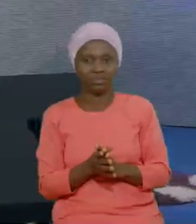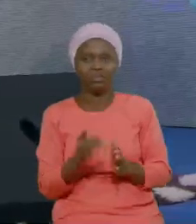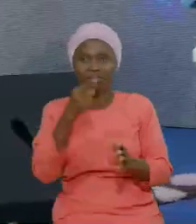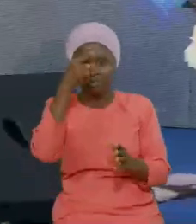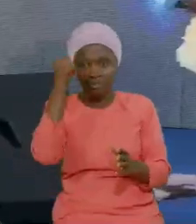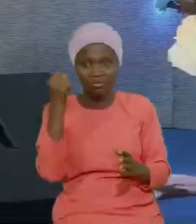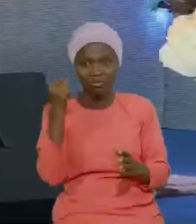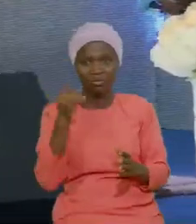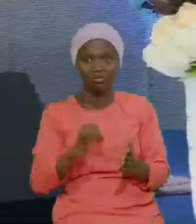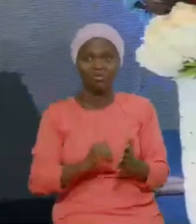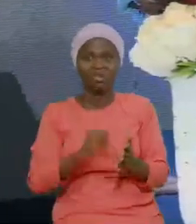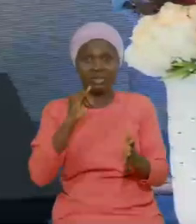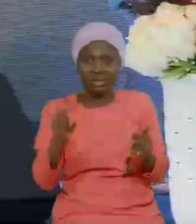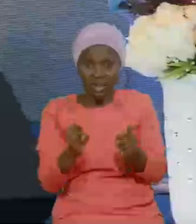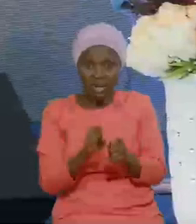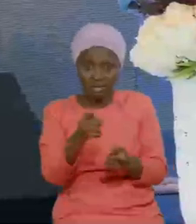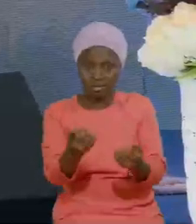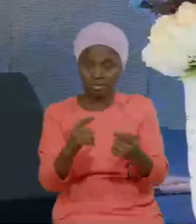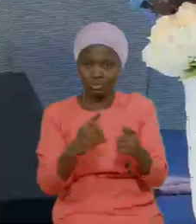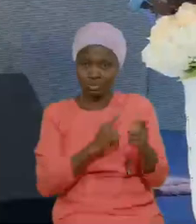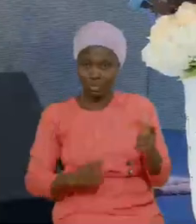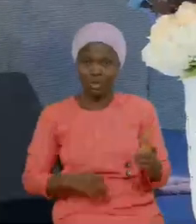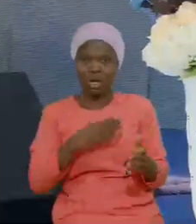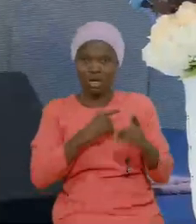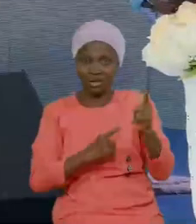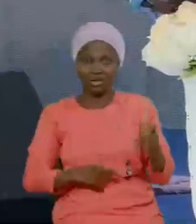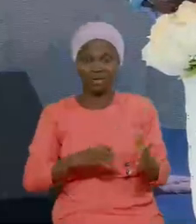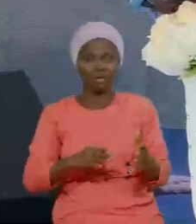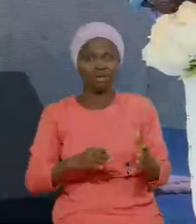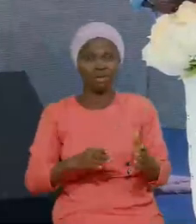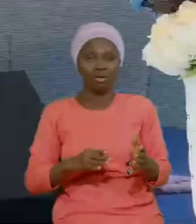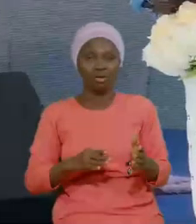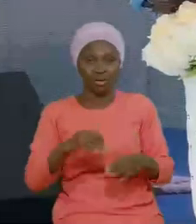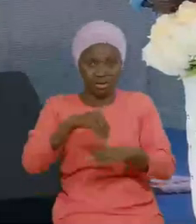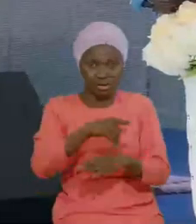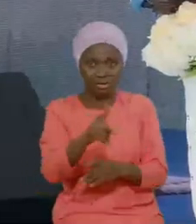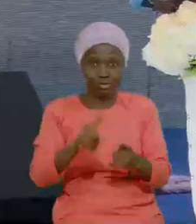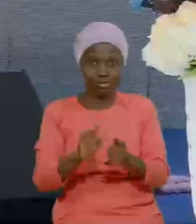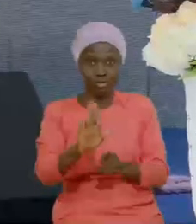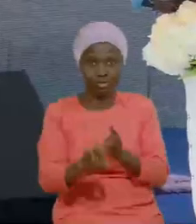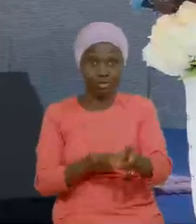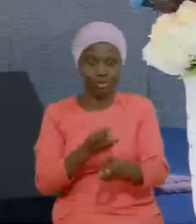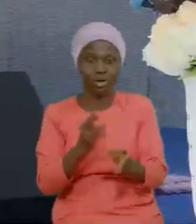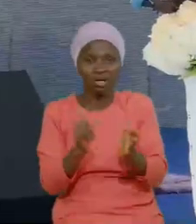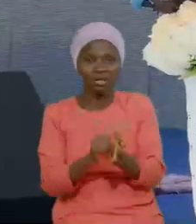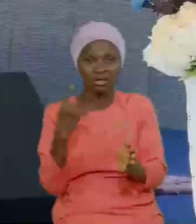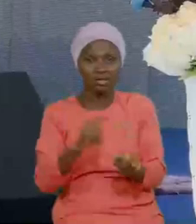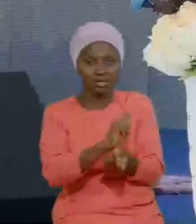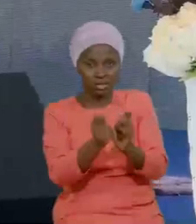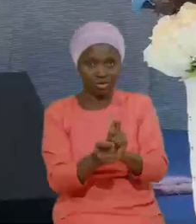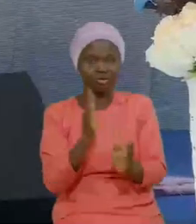Because it is as you come to the Lord, and the Lord releases you to your world, that the change will take